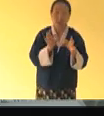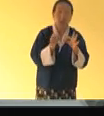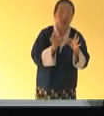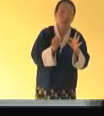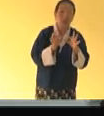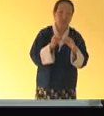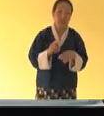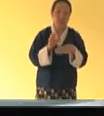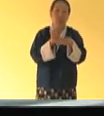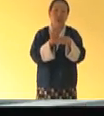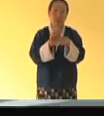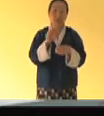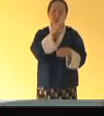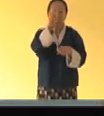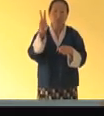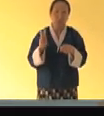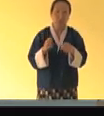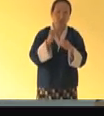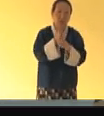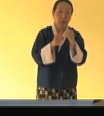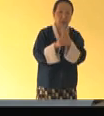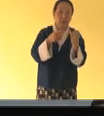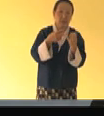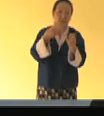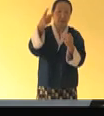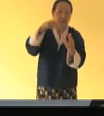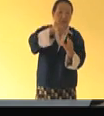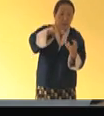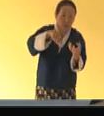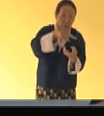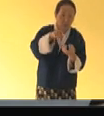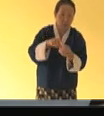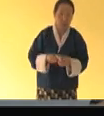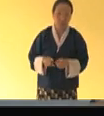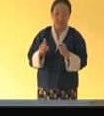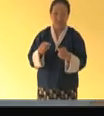make incense in Bhutan. So here we have displayed only 10 common species.